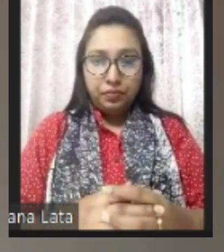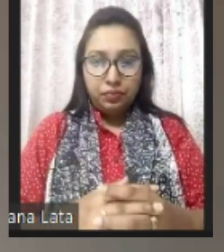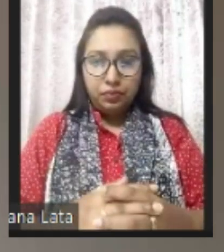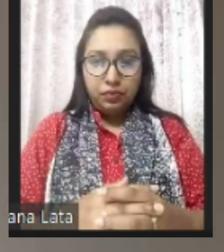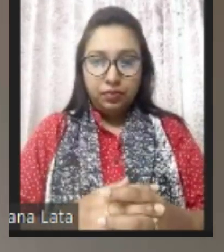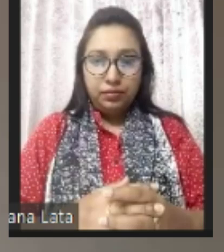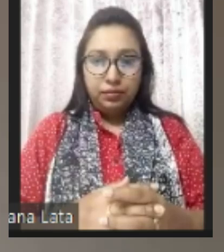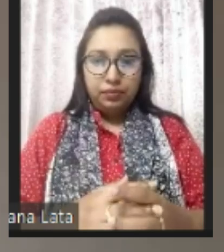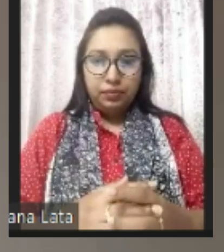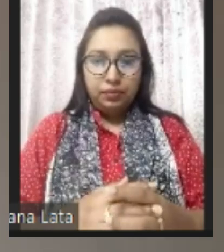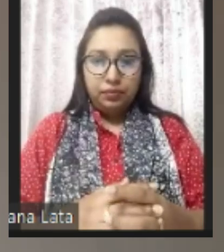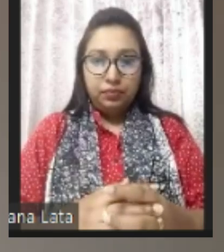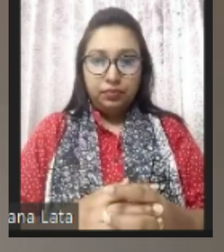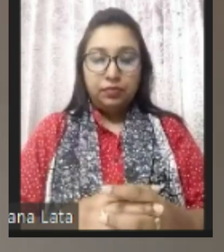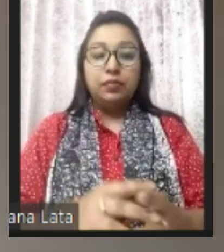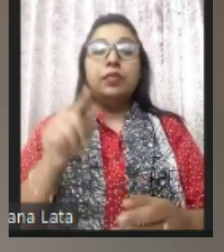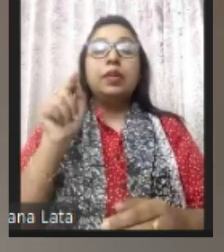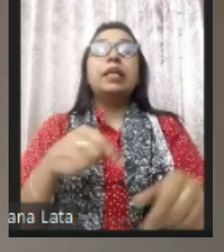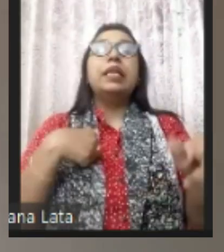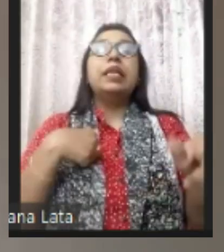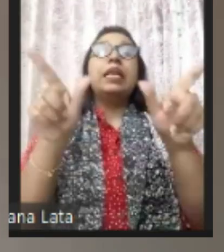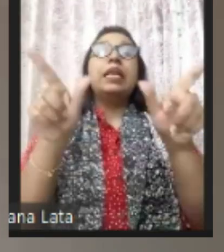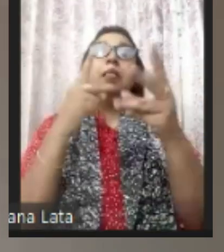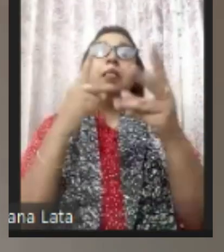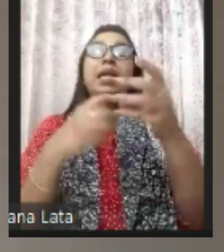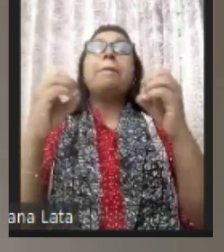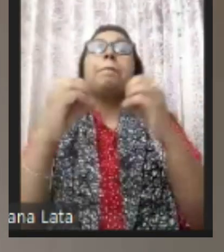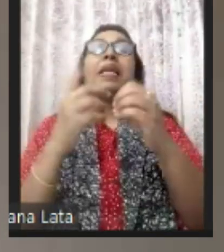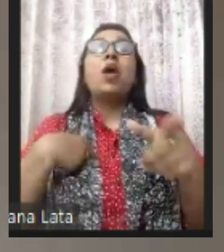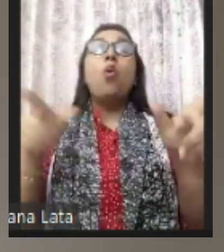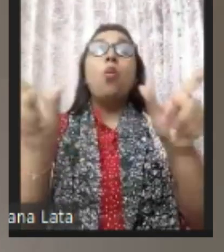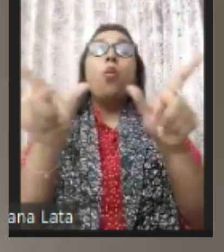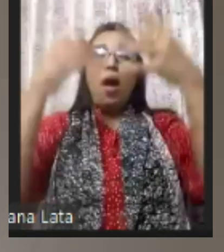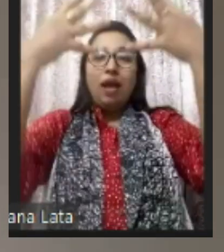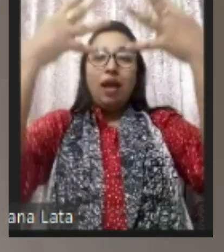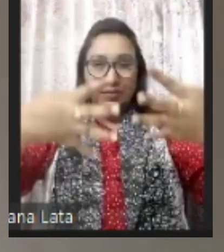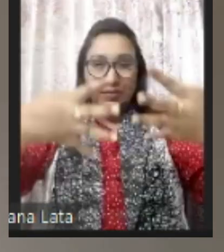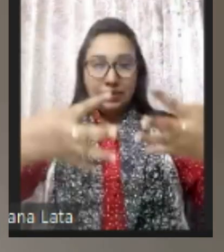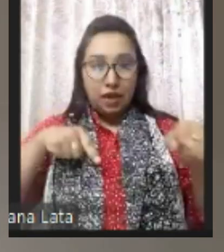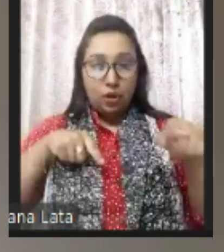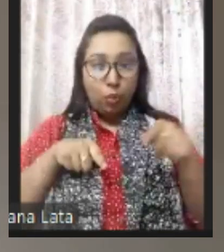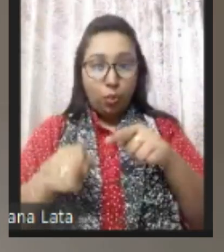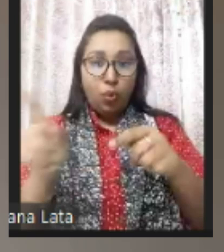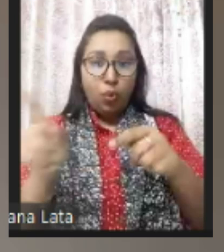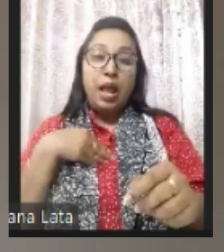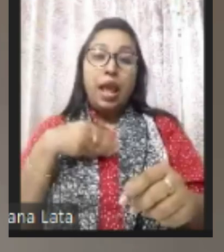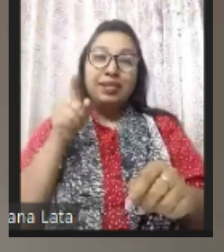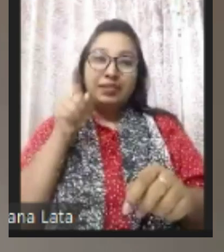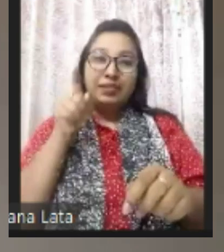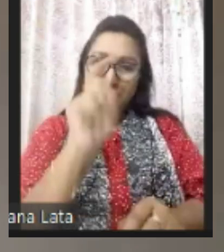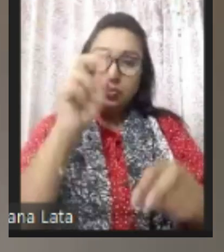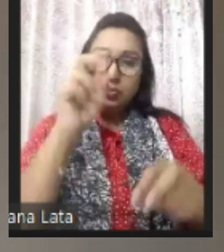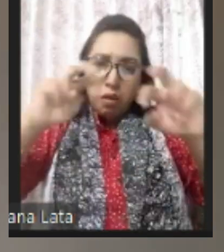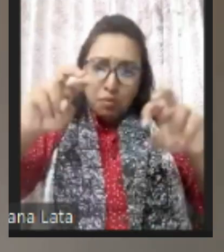So web accessibility, well, this underpins accessibility online service delivery. And